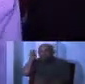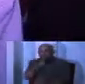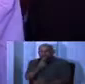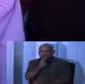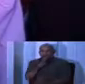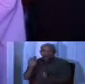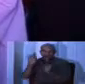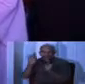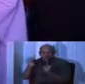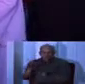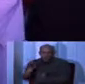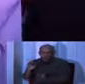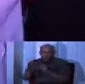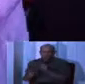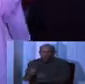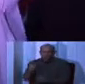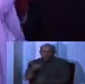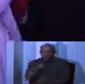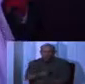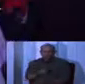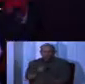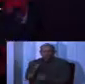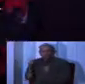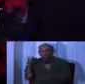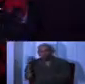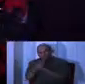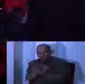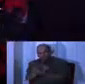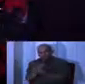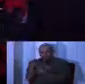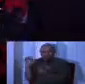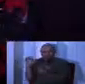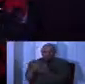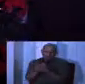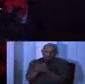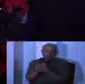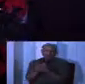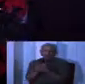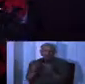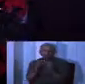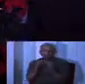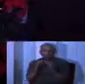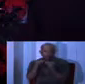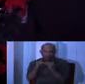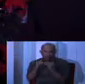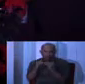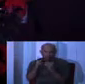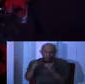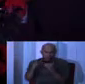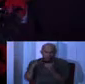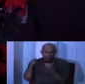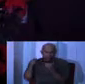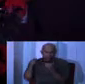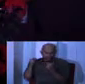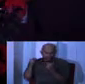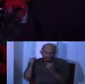earth and that we should fight marriage equality at all costs.